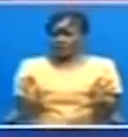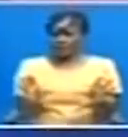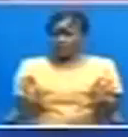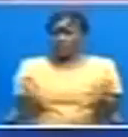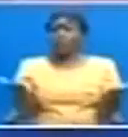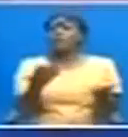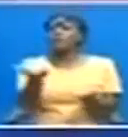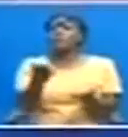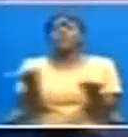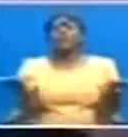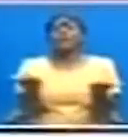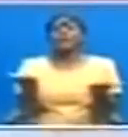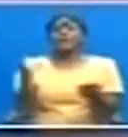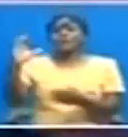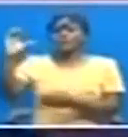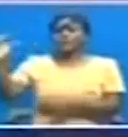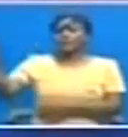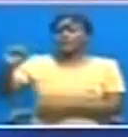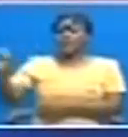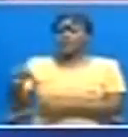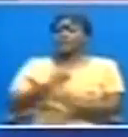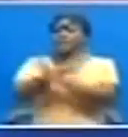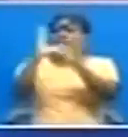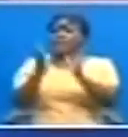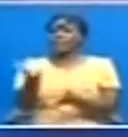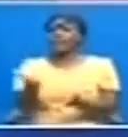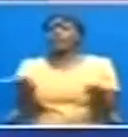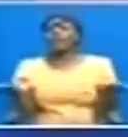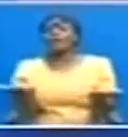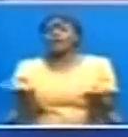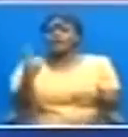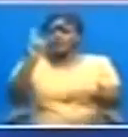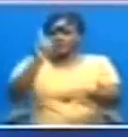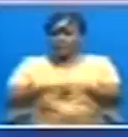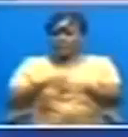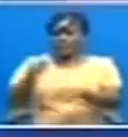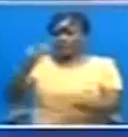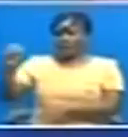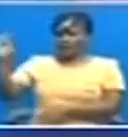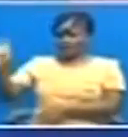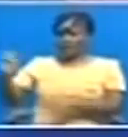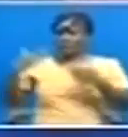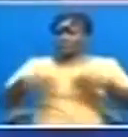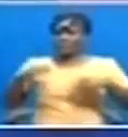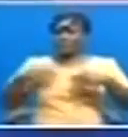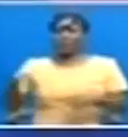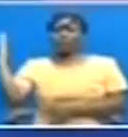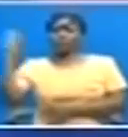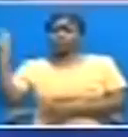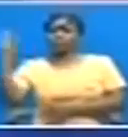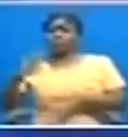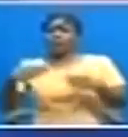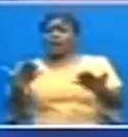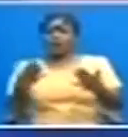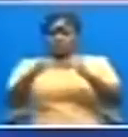Where is he? C.S. Felix Koske has been cleared. Where is he? When it comes to Waiguru, people start lecturing as the way it is